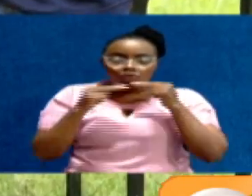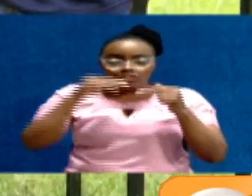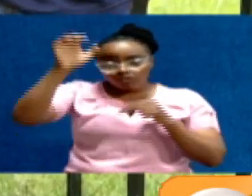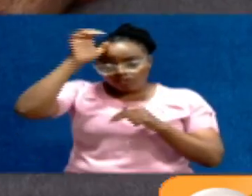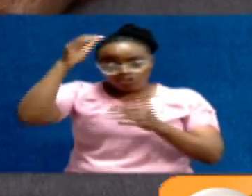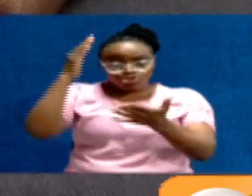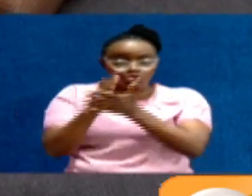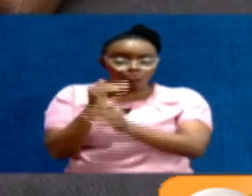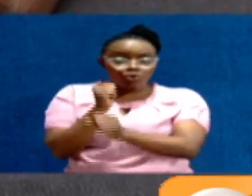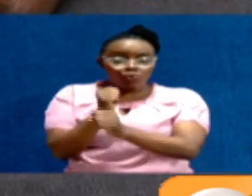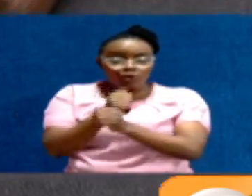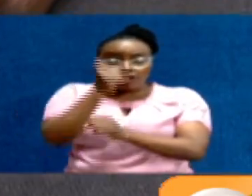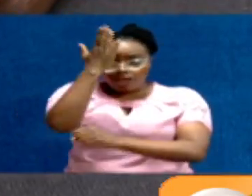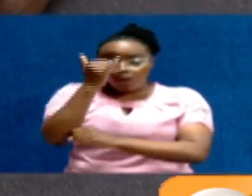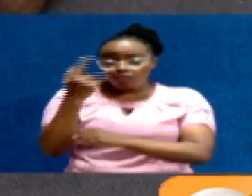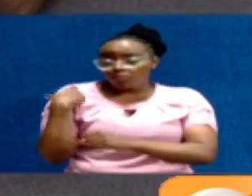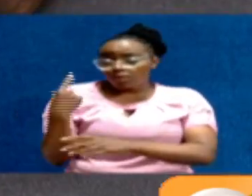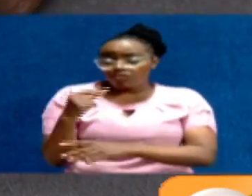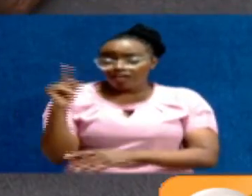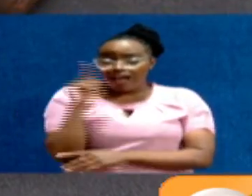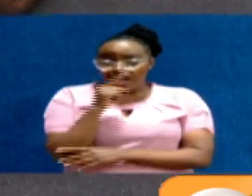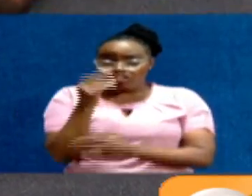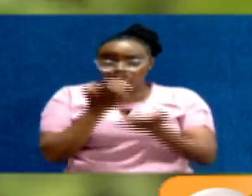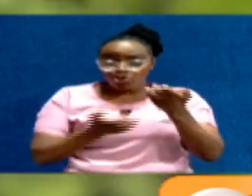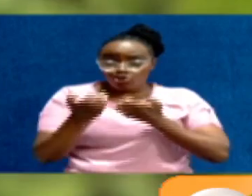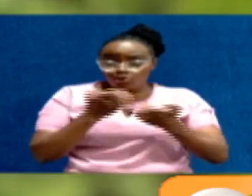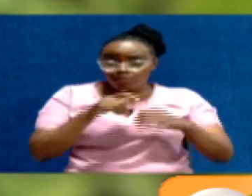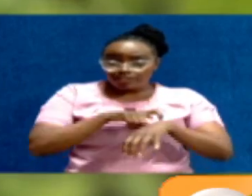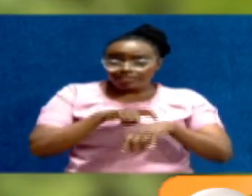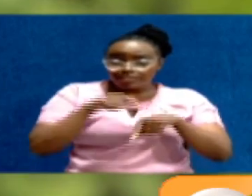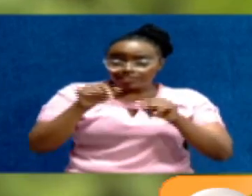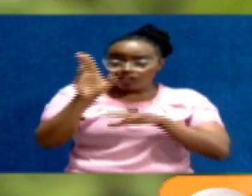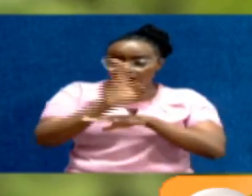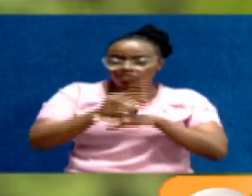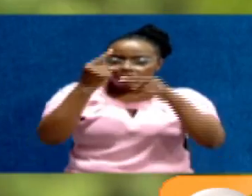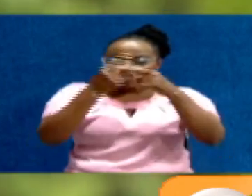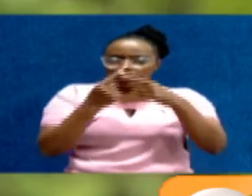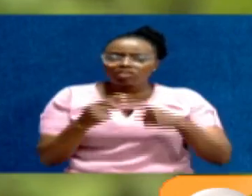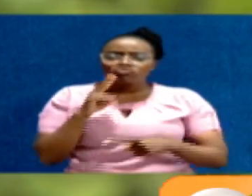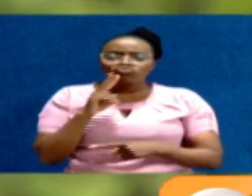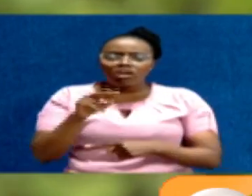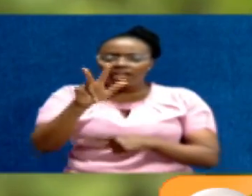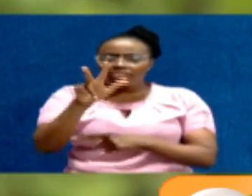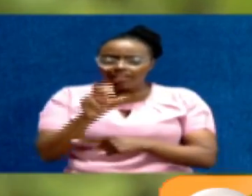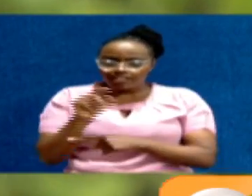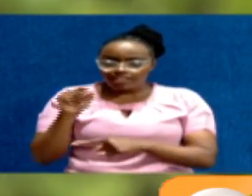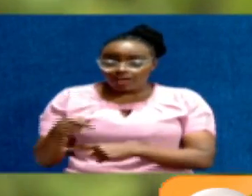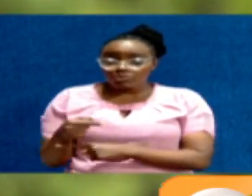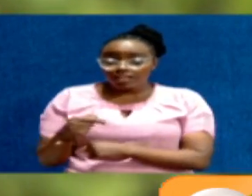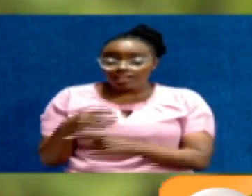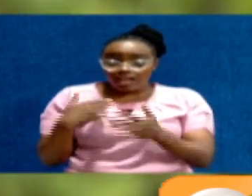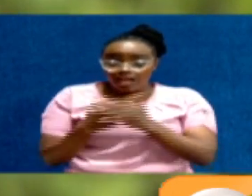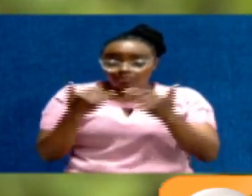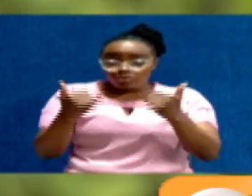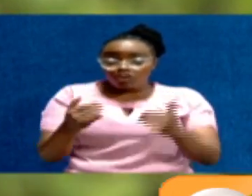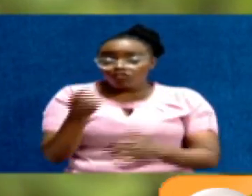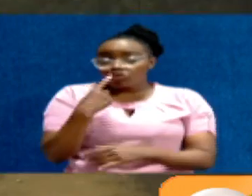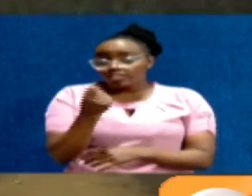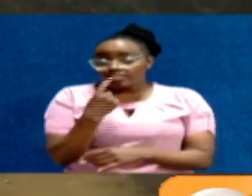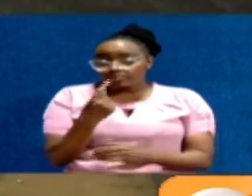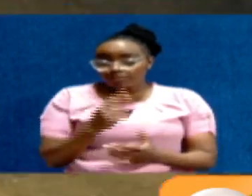has stopped working because of the recent harsh economic times. She has spent a total of 230,000 shillings so far